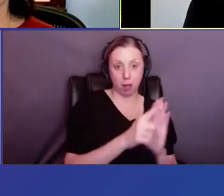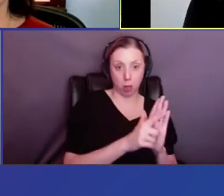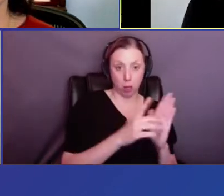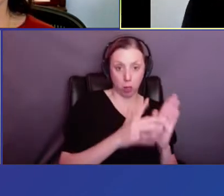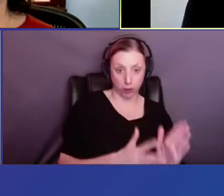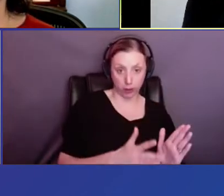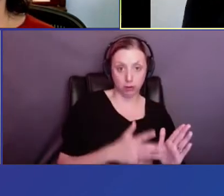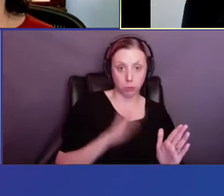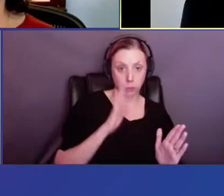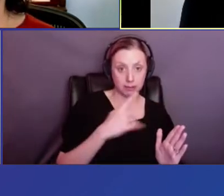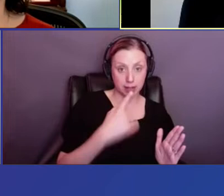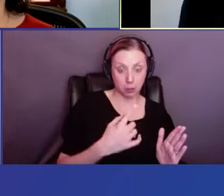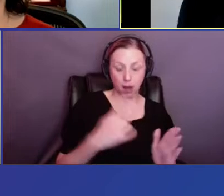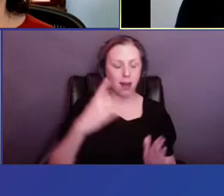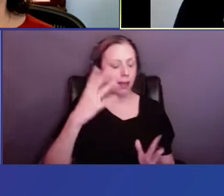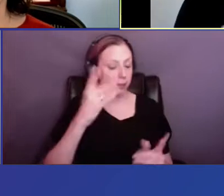income,